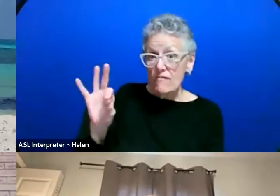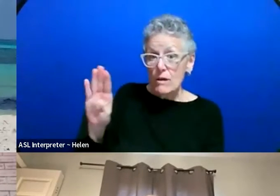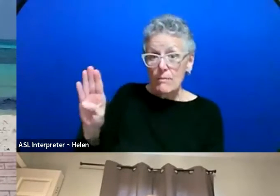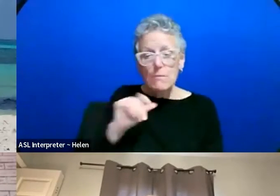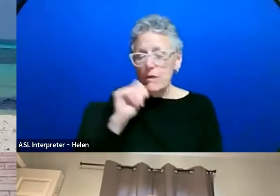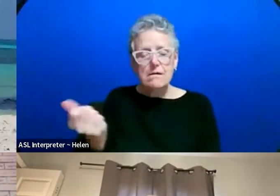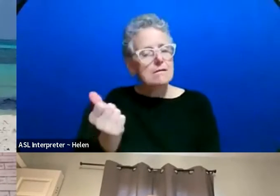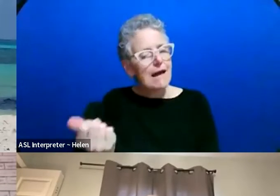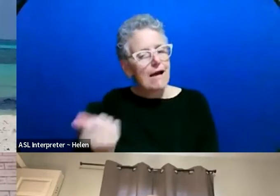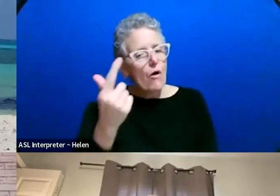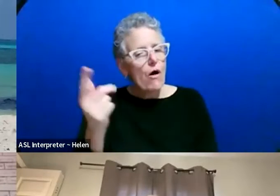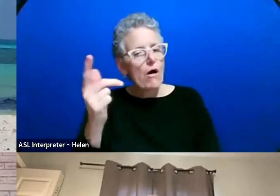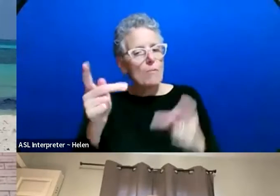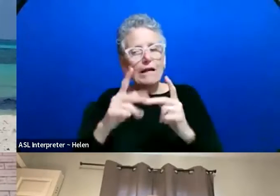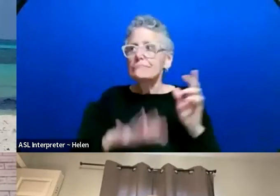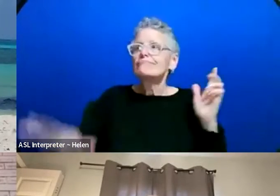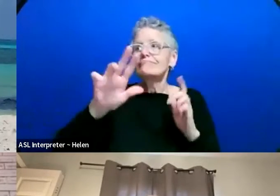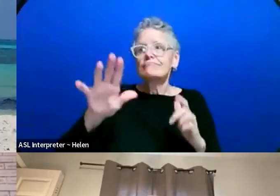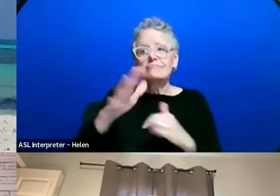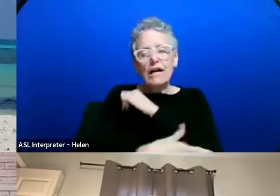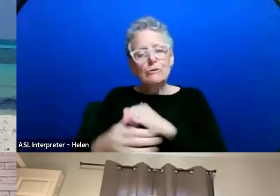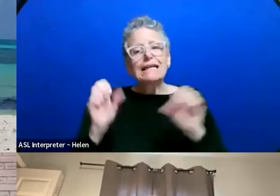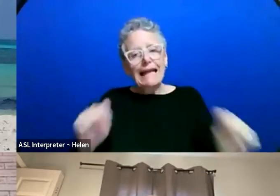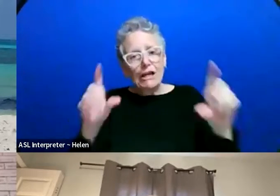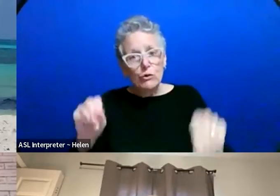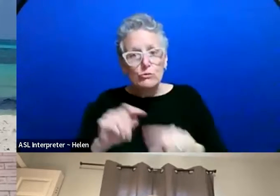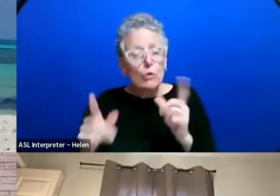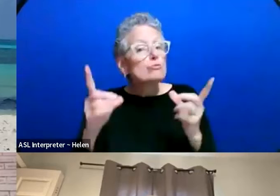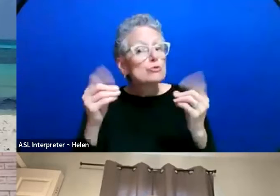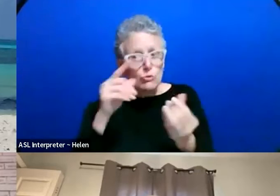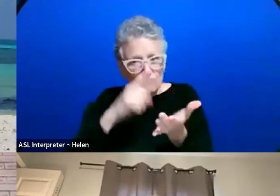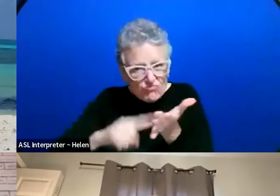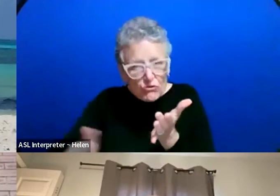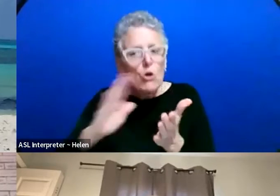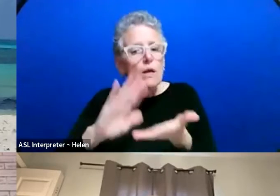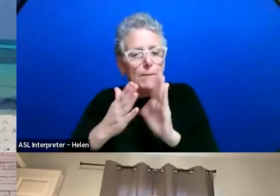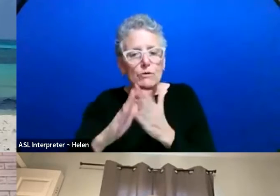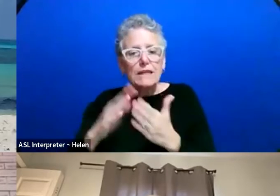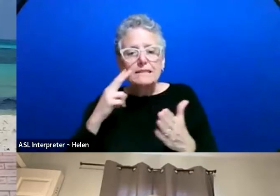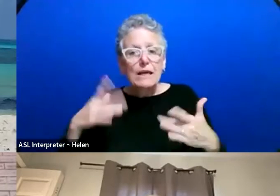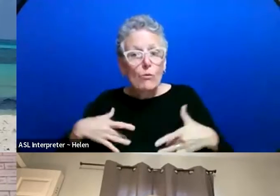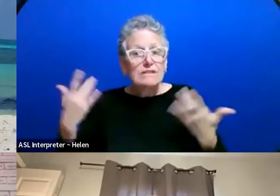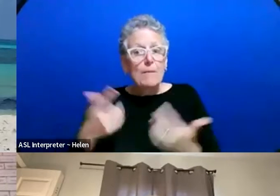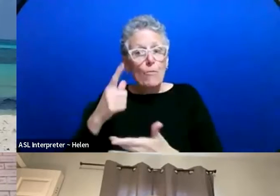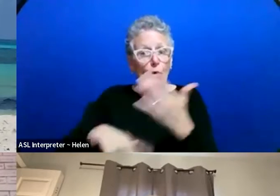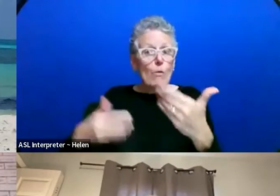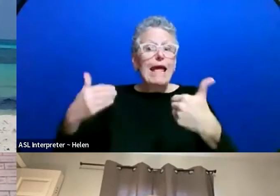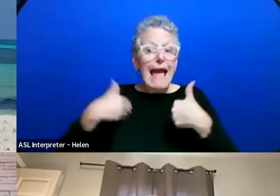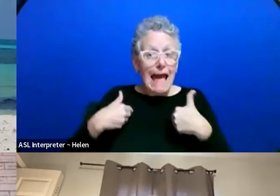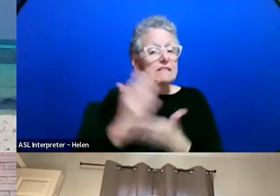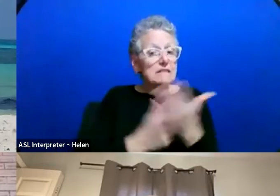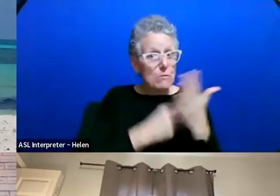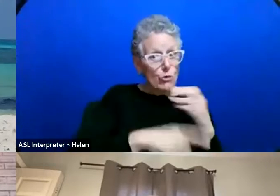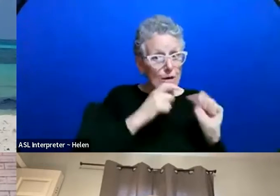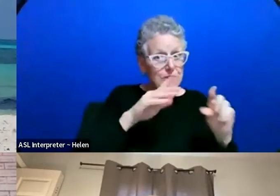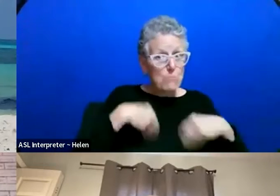ability. And so you just have to basically look in your community and see what's available. There's some programs that are able to provide